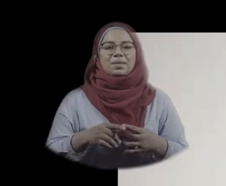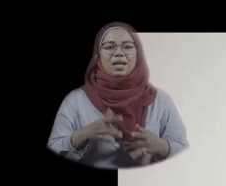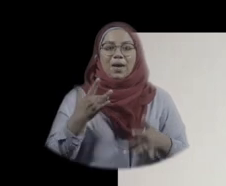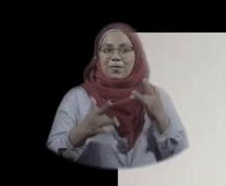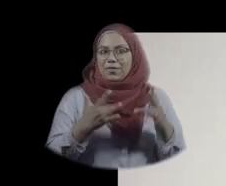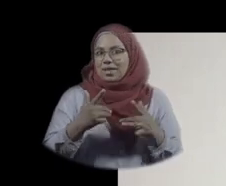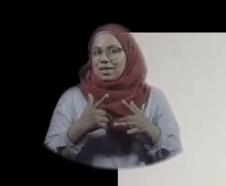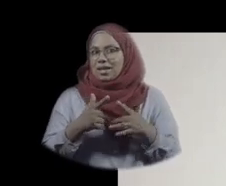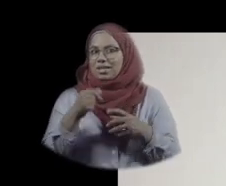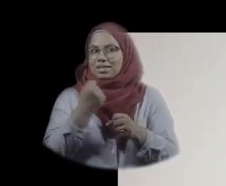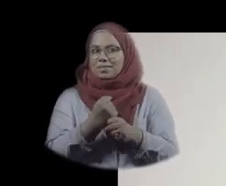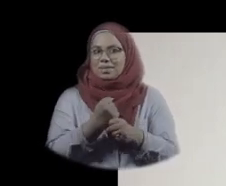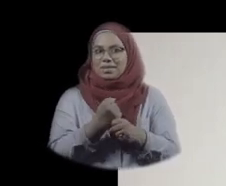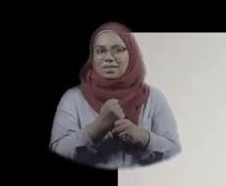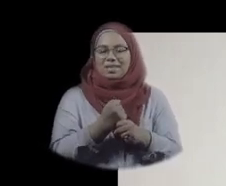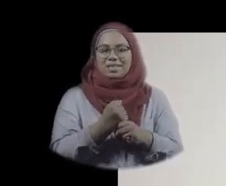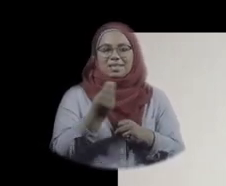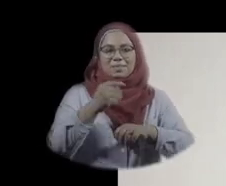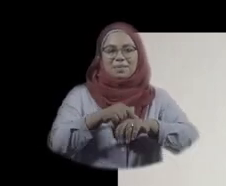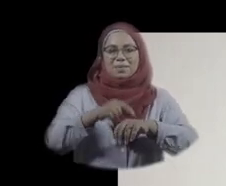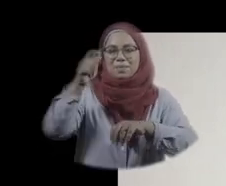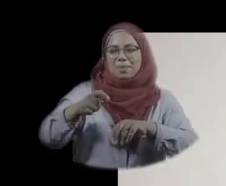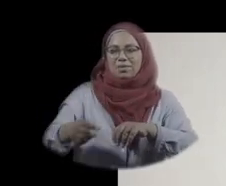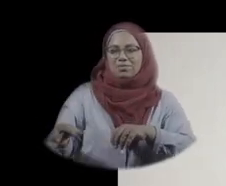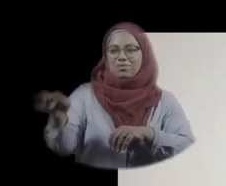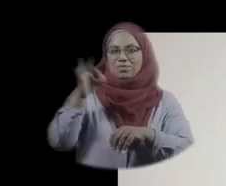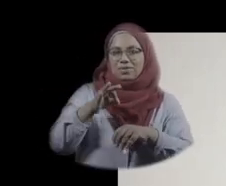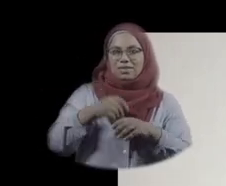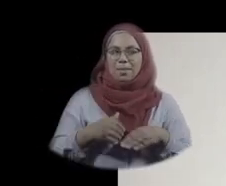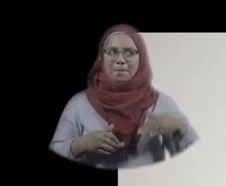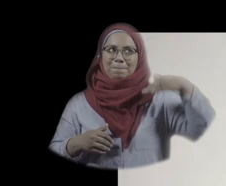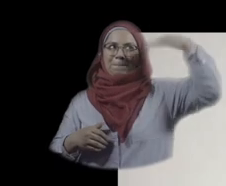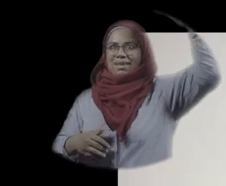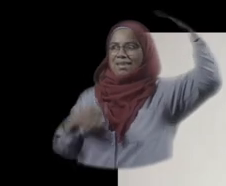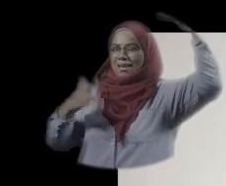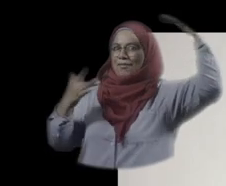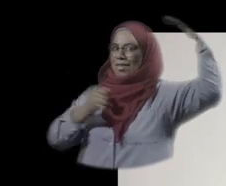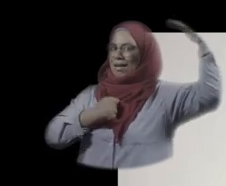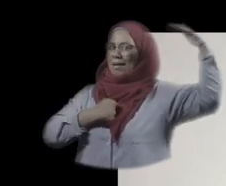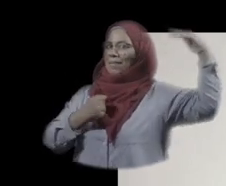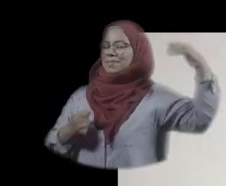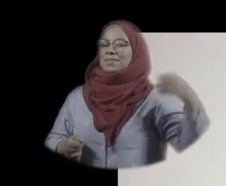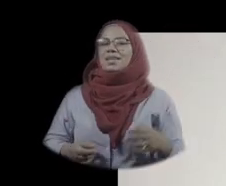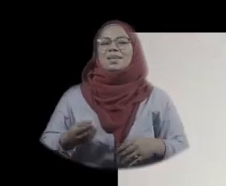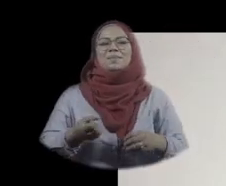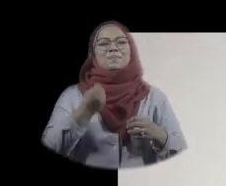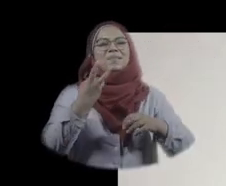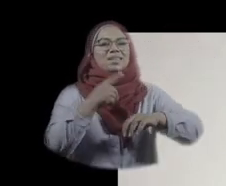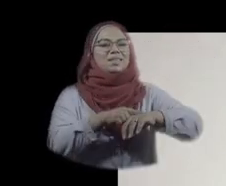Yes, definitely. I felt like I felt very adulty when people do that.